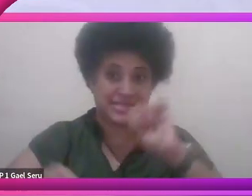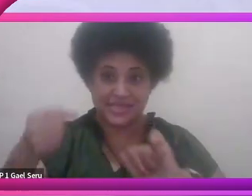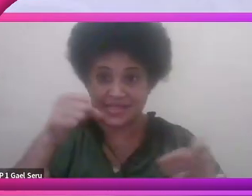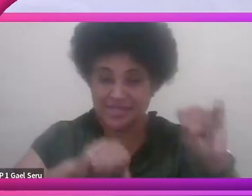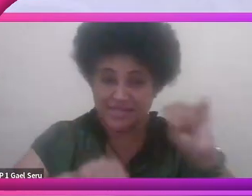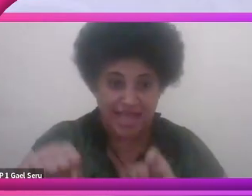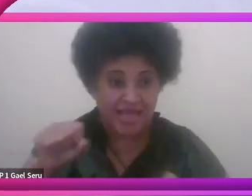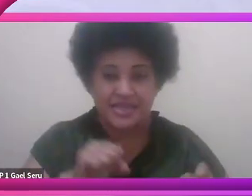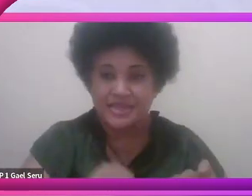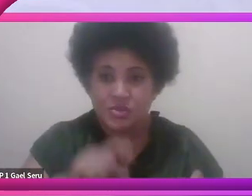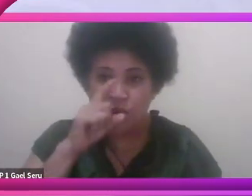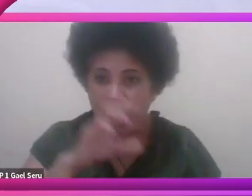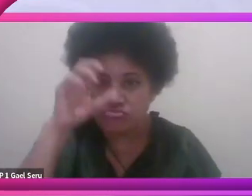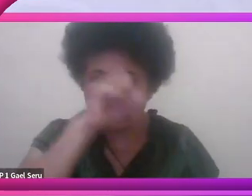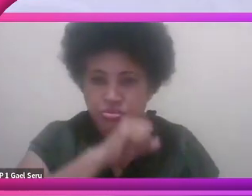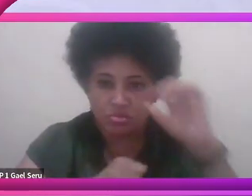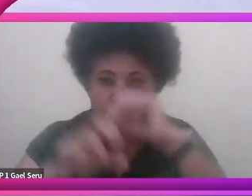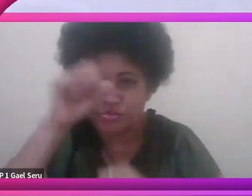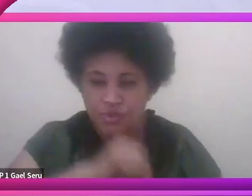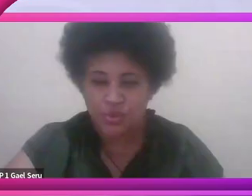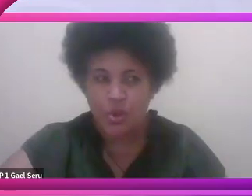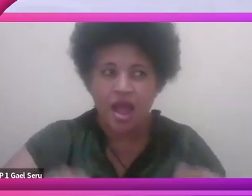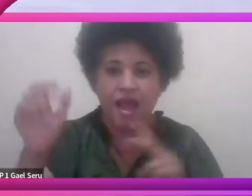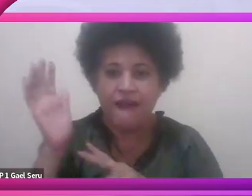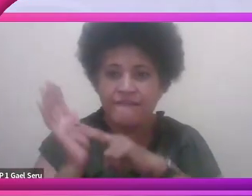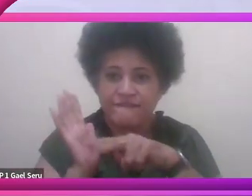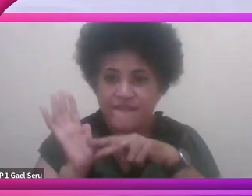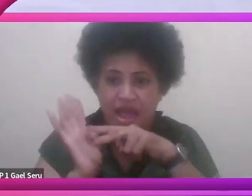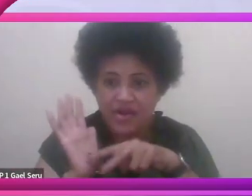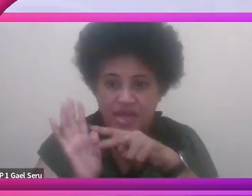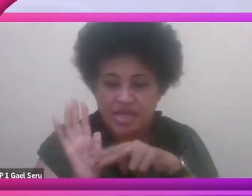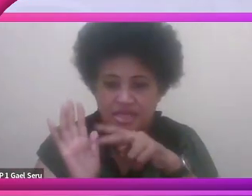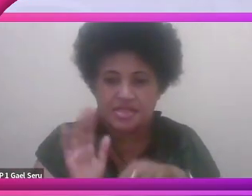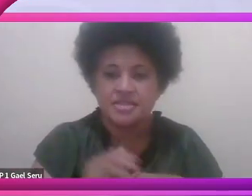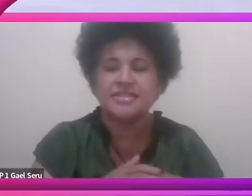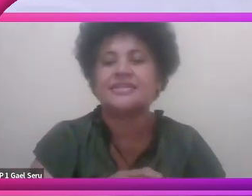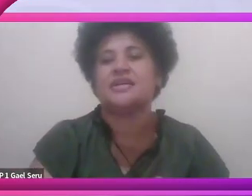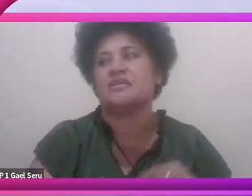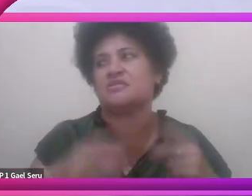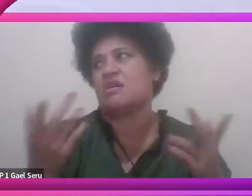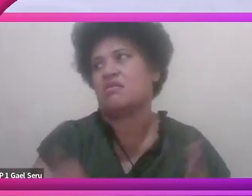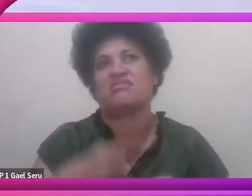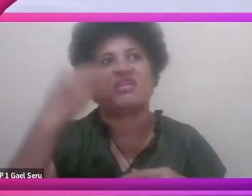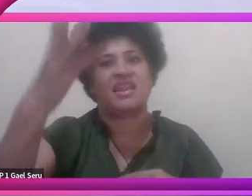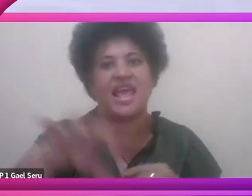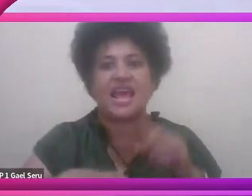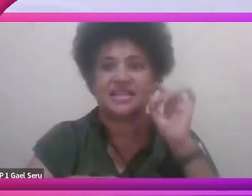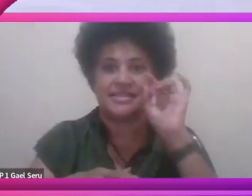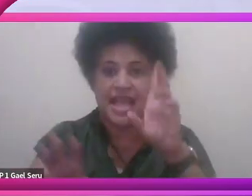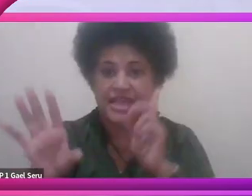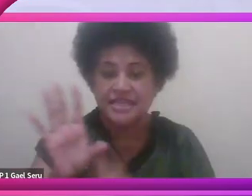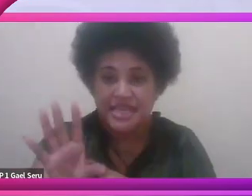able to detect those virus, then we don't know. And you may surprise that for the next 10 years, you found that some disease